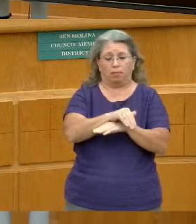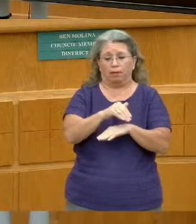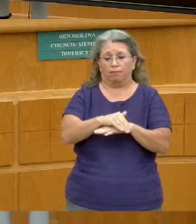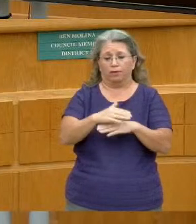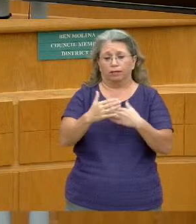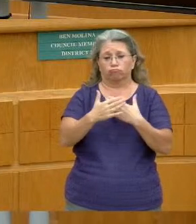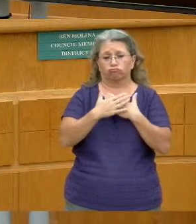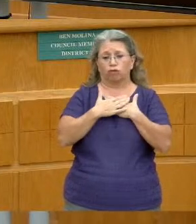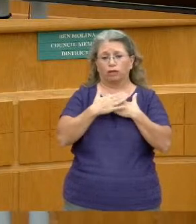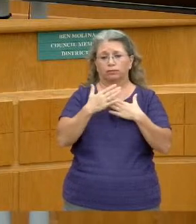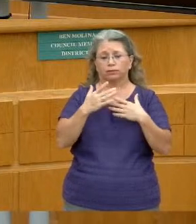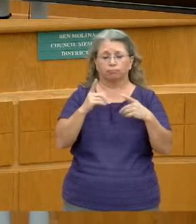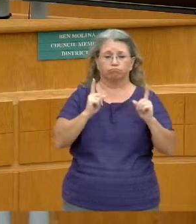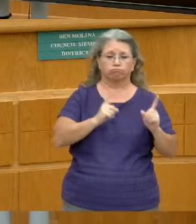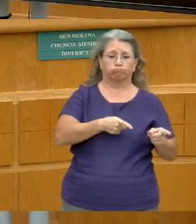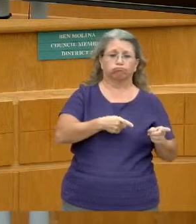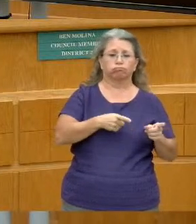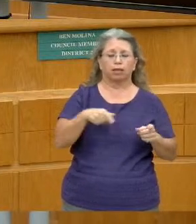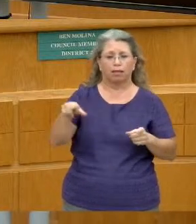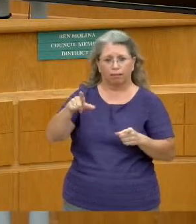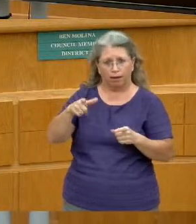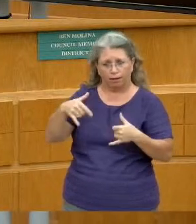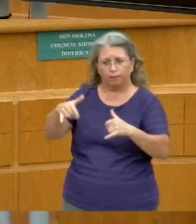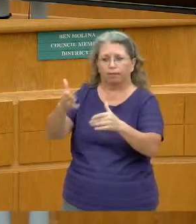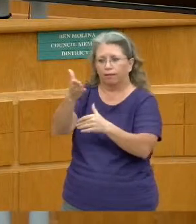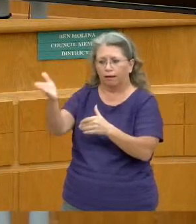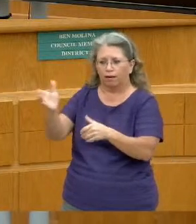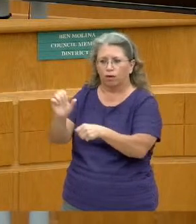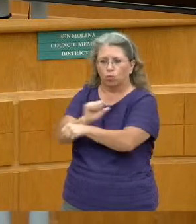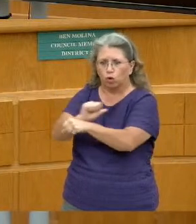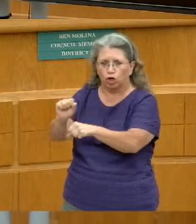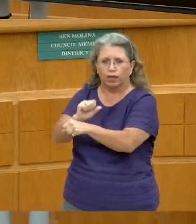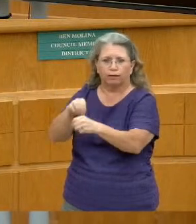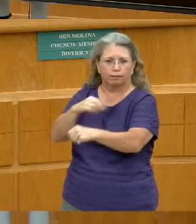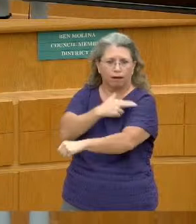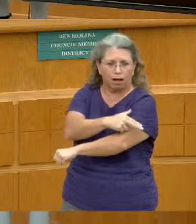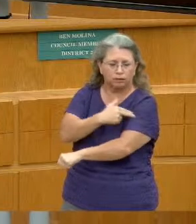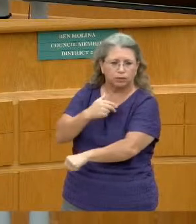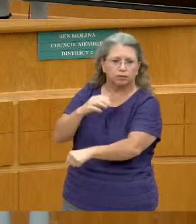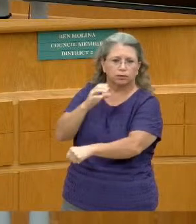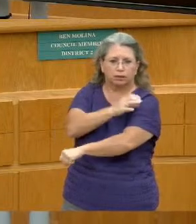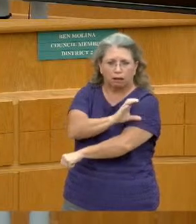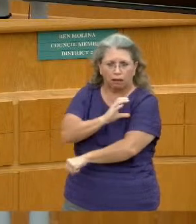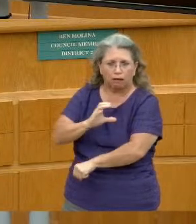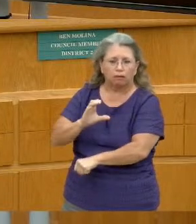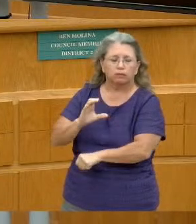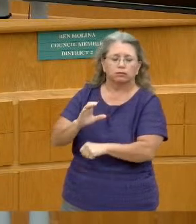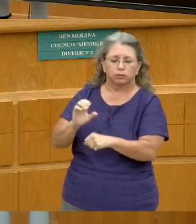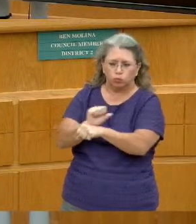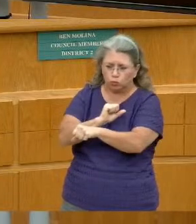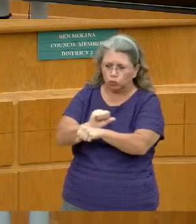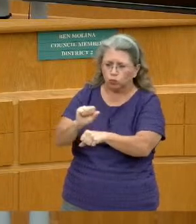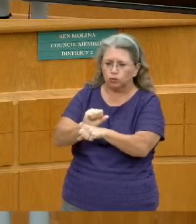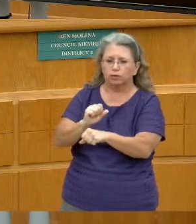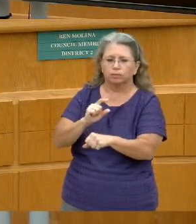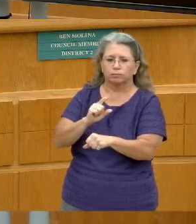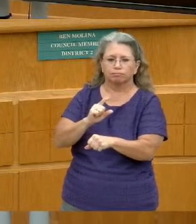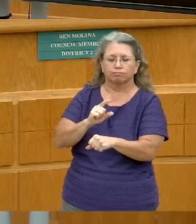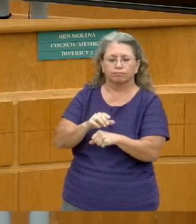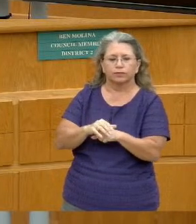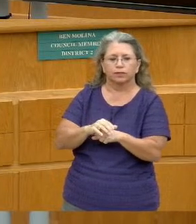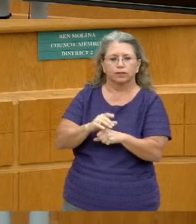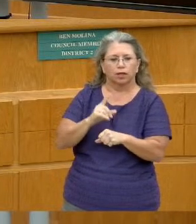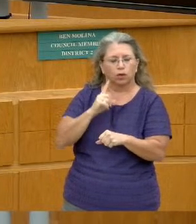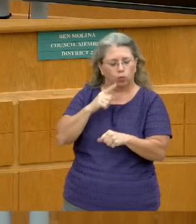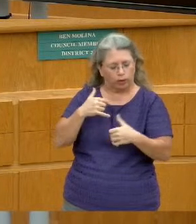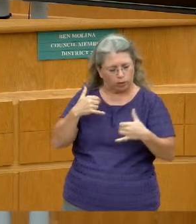in the clinics and in the hospitals working. And so they really do deserve our appreciation. And so we look forward to continuing to